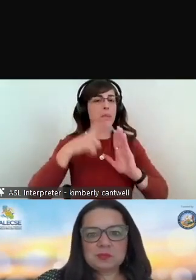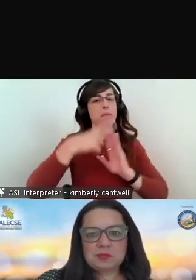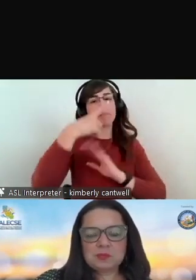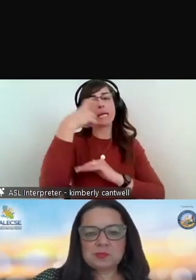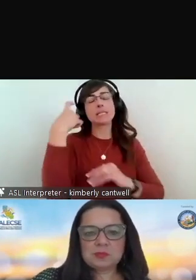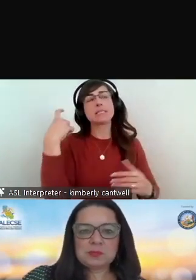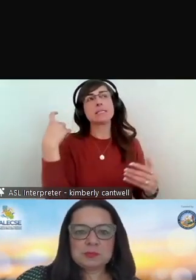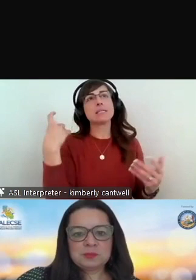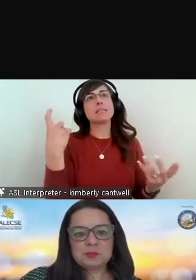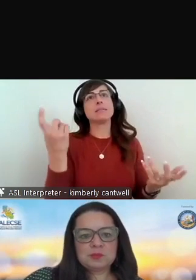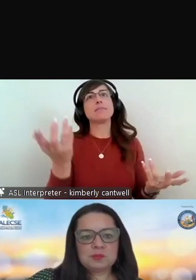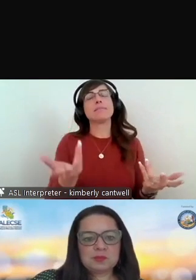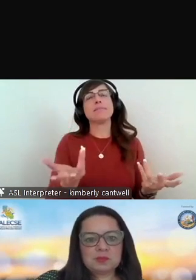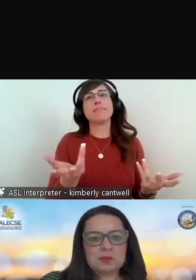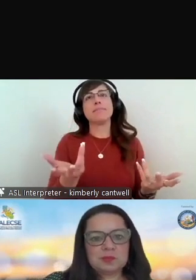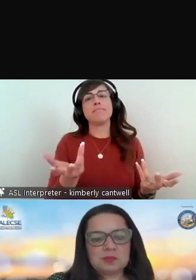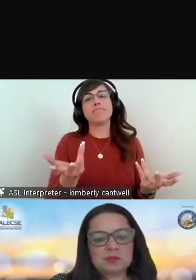because